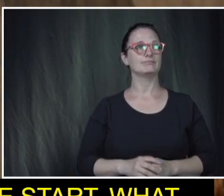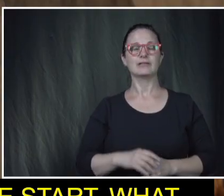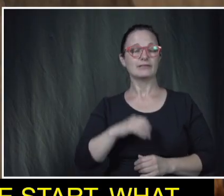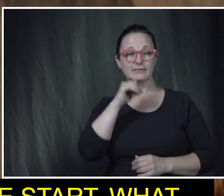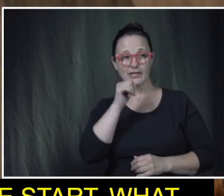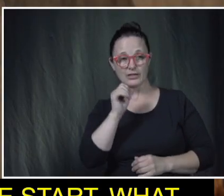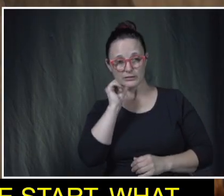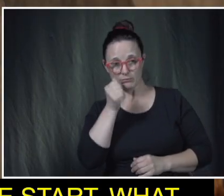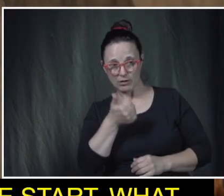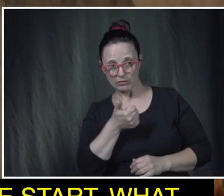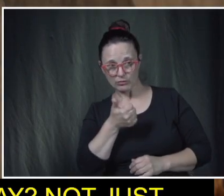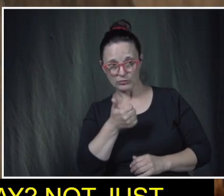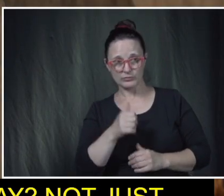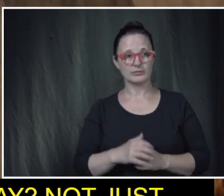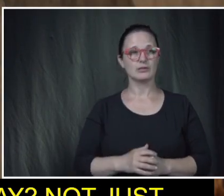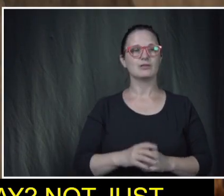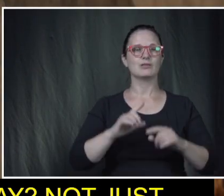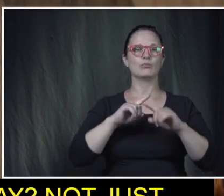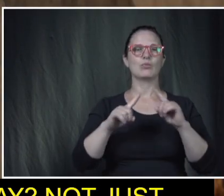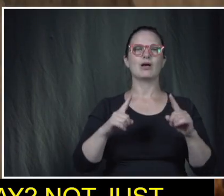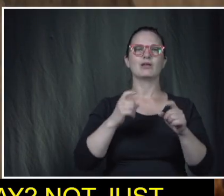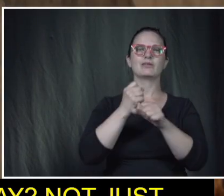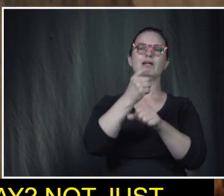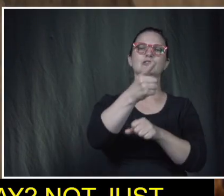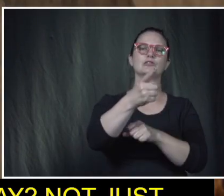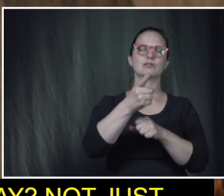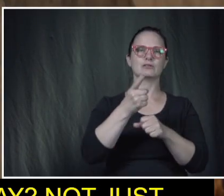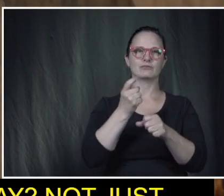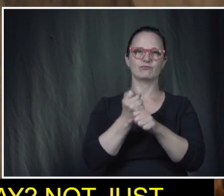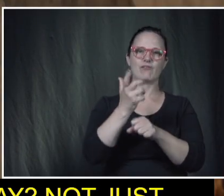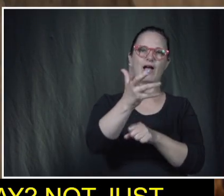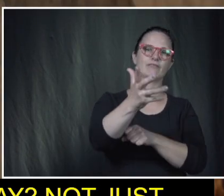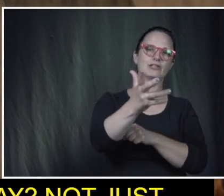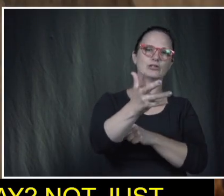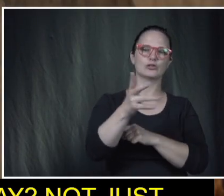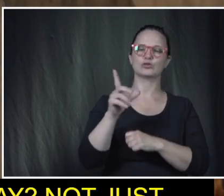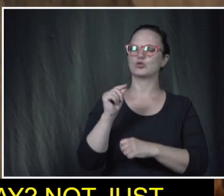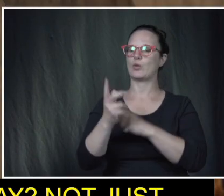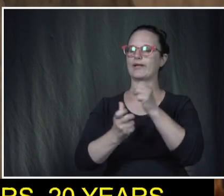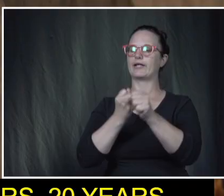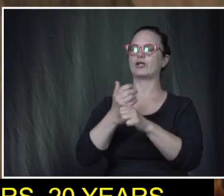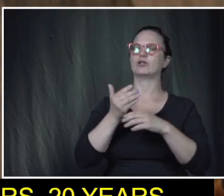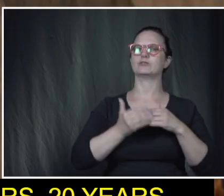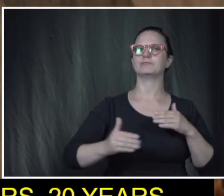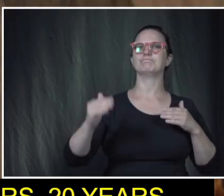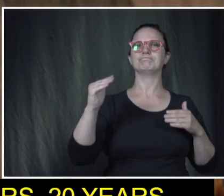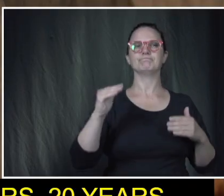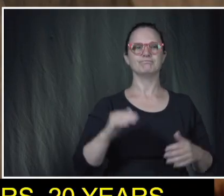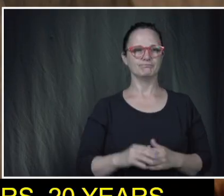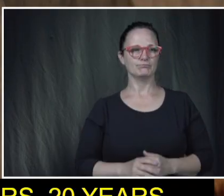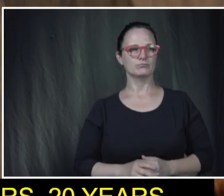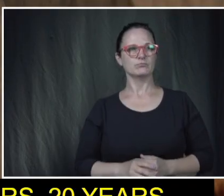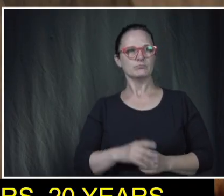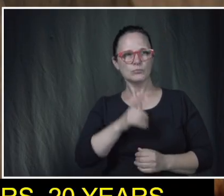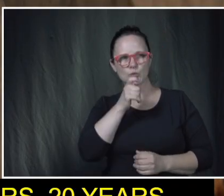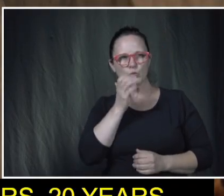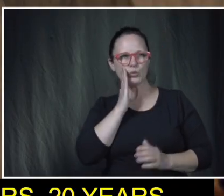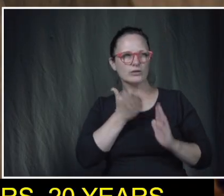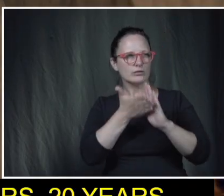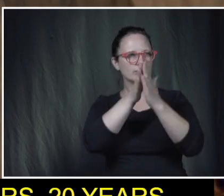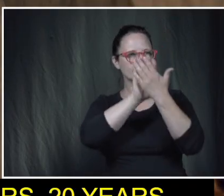tomorrow, but a year, 5 years, 20 years from now. Who are you going to be?